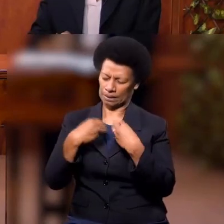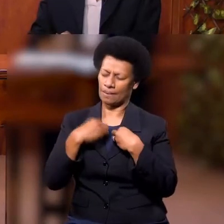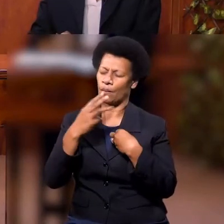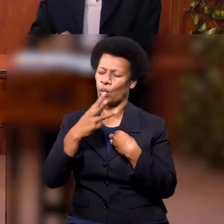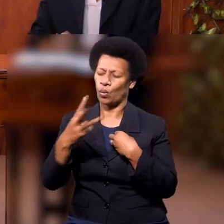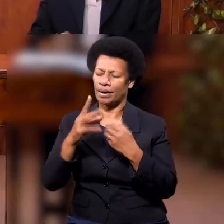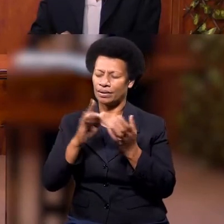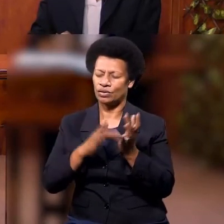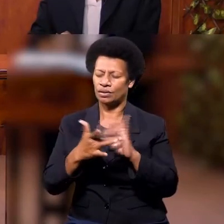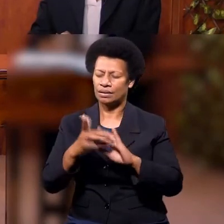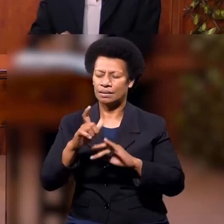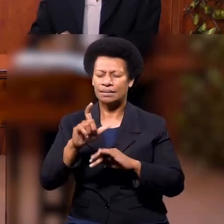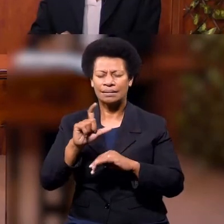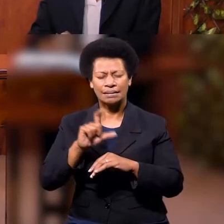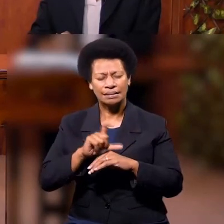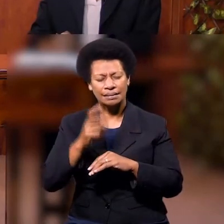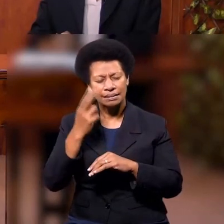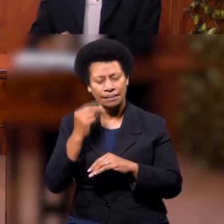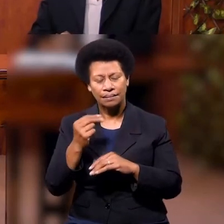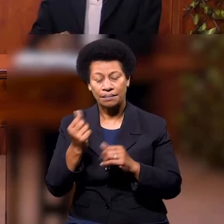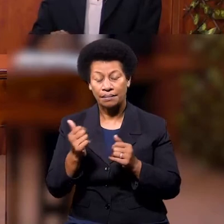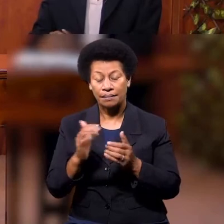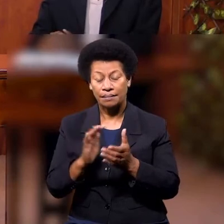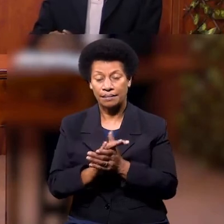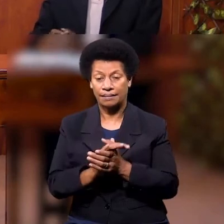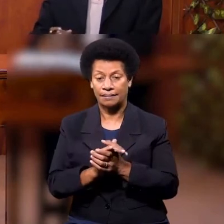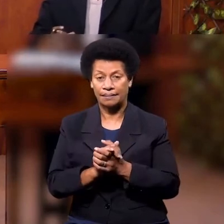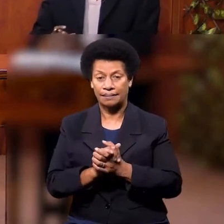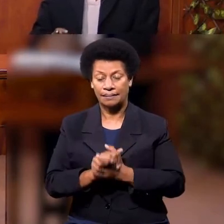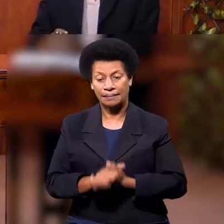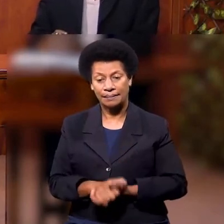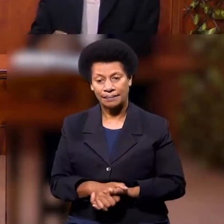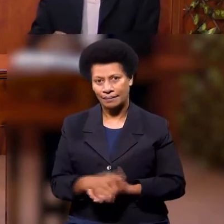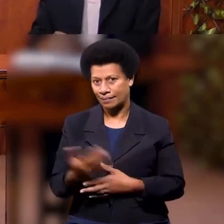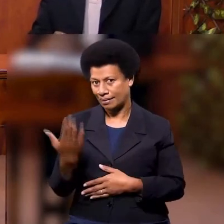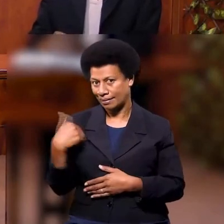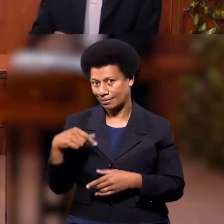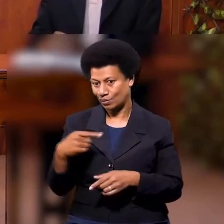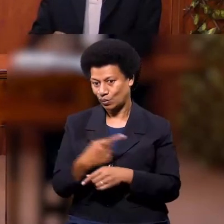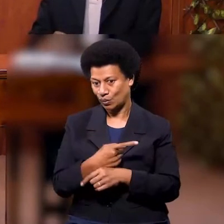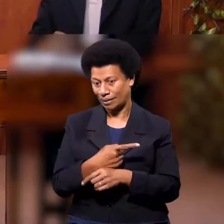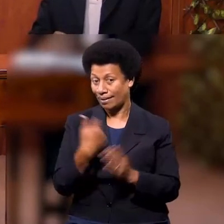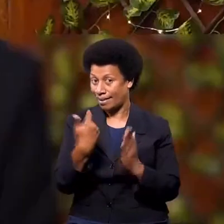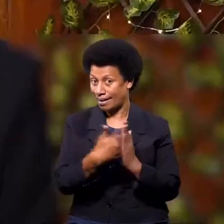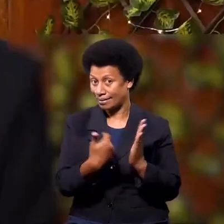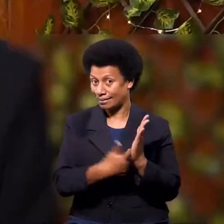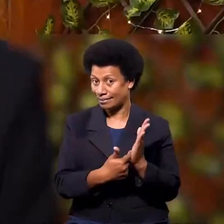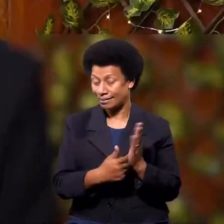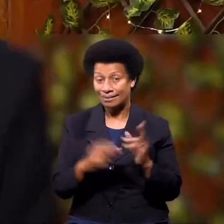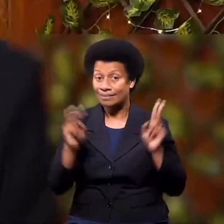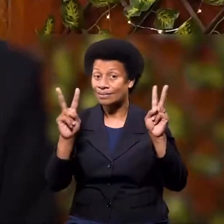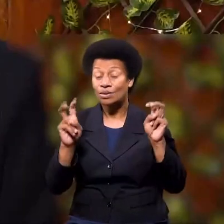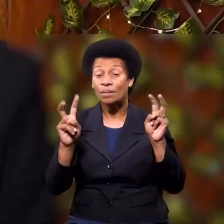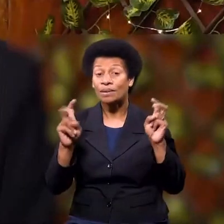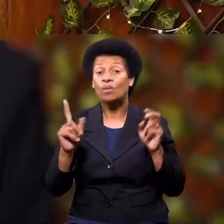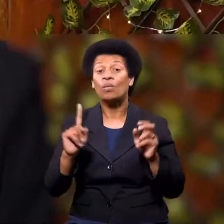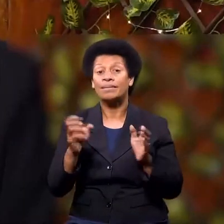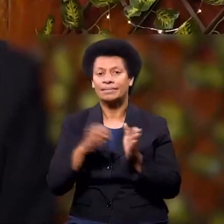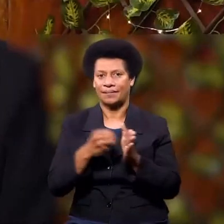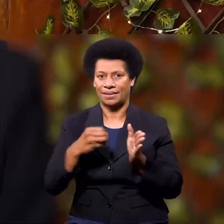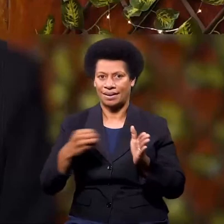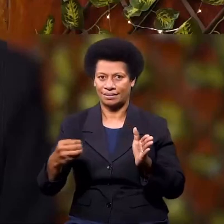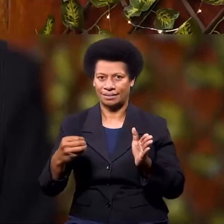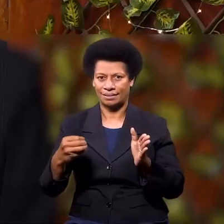words is our prayer in Jesus' name. Amen. Amen. Last week, our lesson was entitled, The